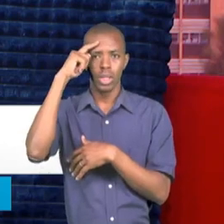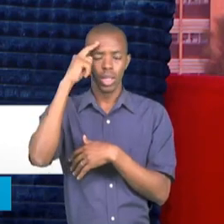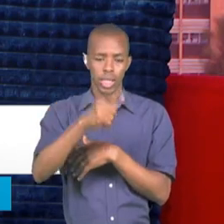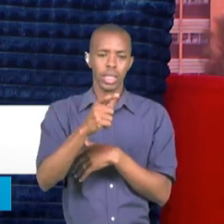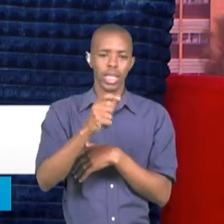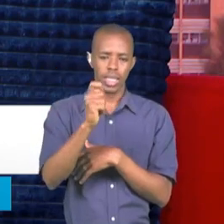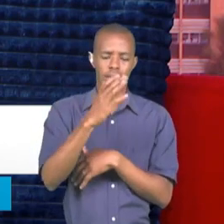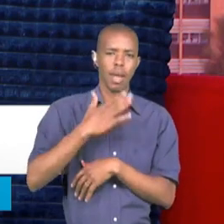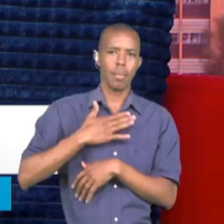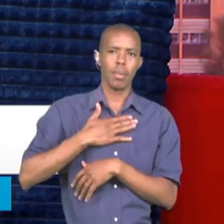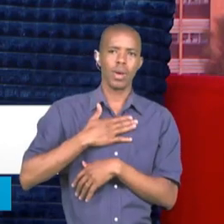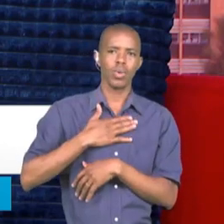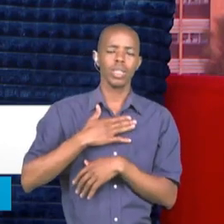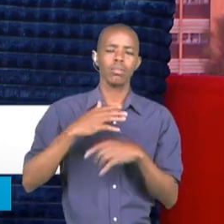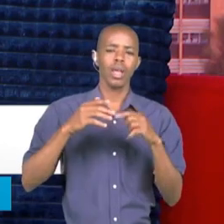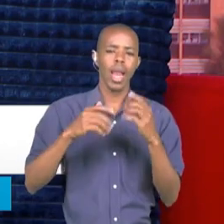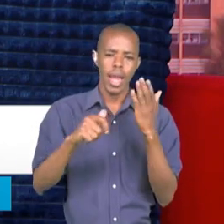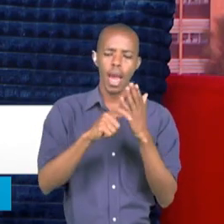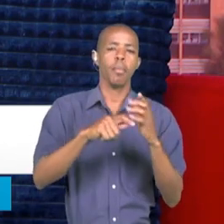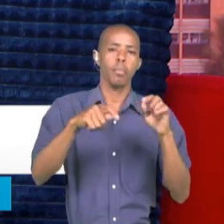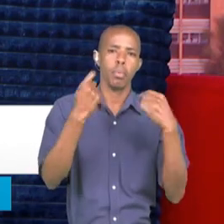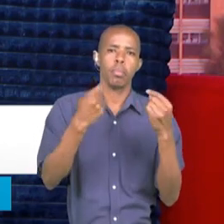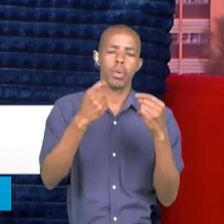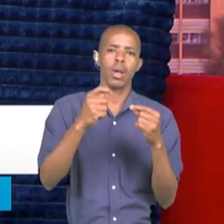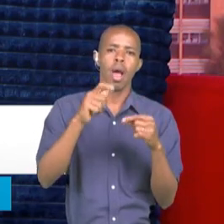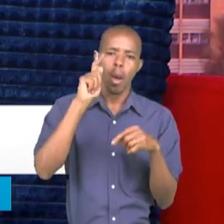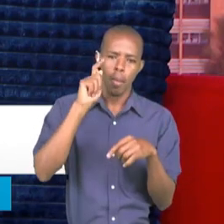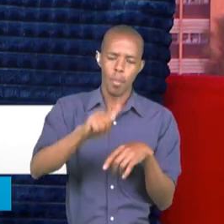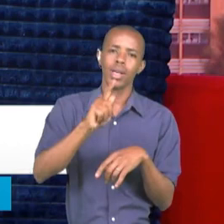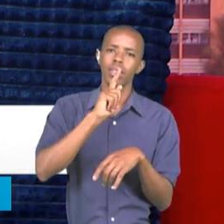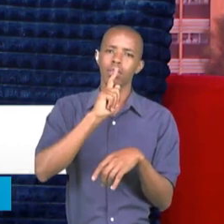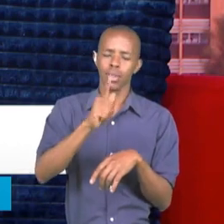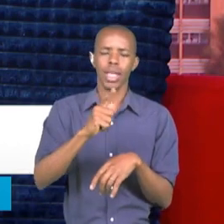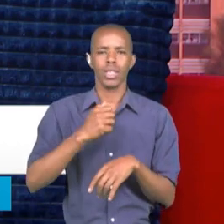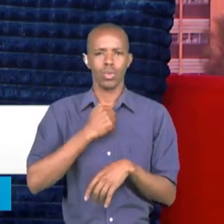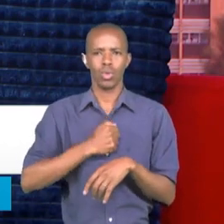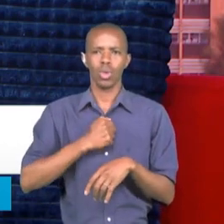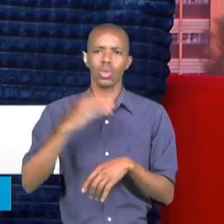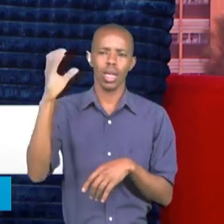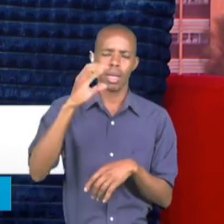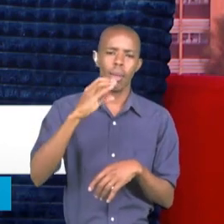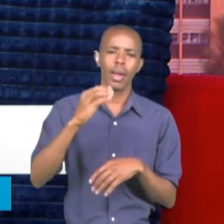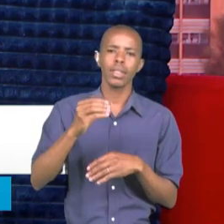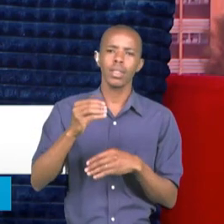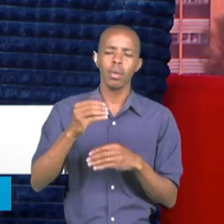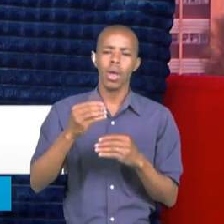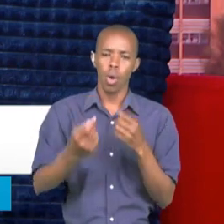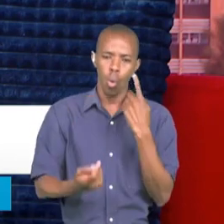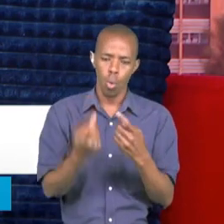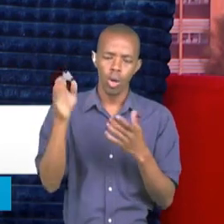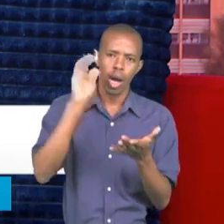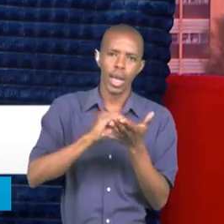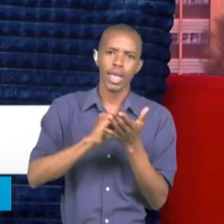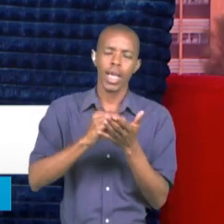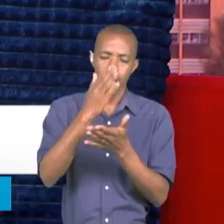that gets destroyed. Yeah, and you have to apologize, make it up to your client, sometimes make a refund. Mm-hmm. And probably this person will not